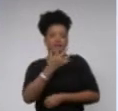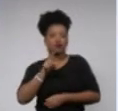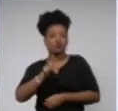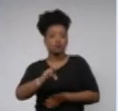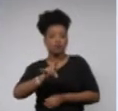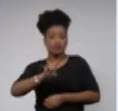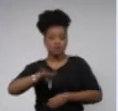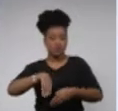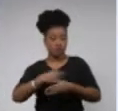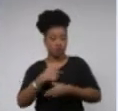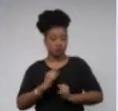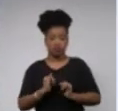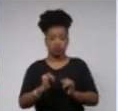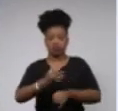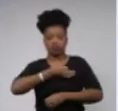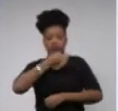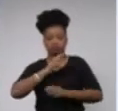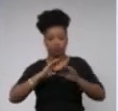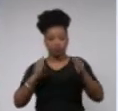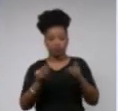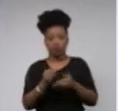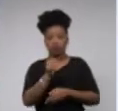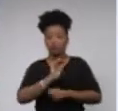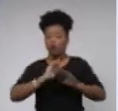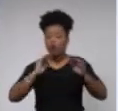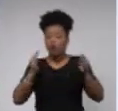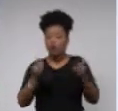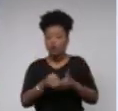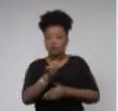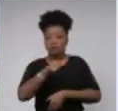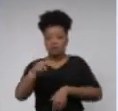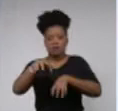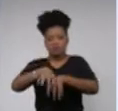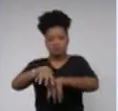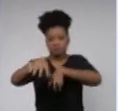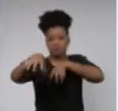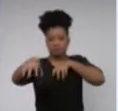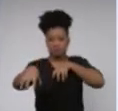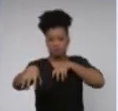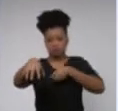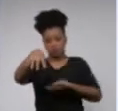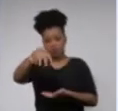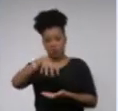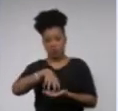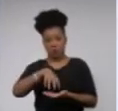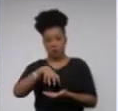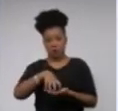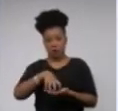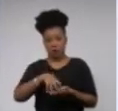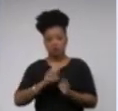people. 14 patients are male and 26 are female, for a